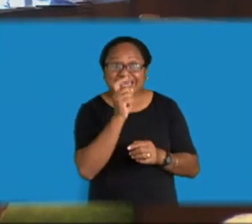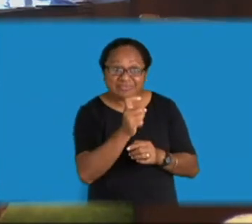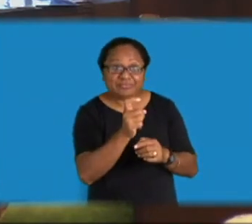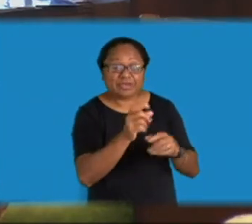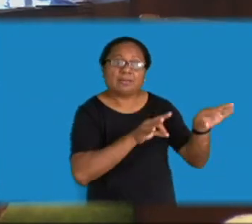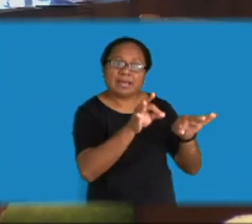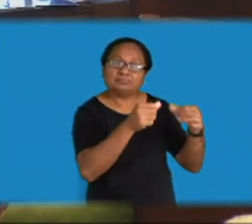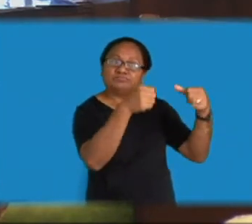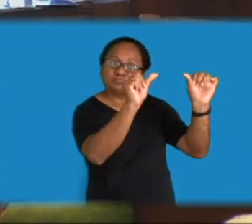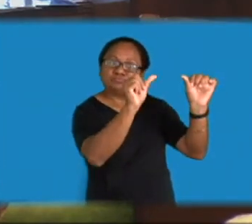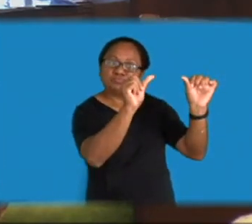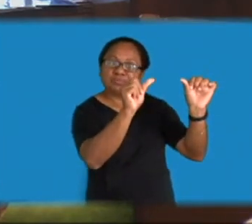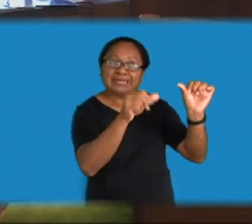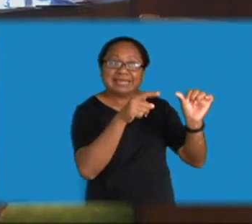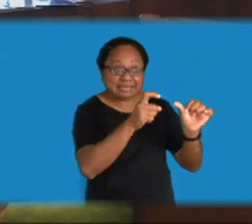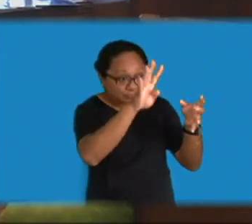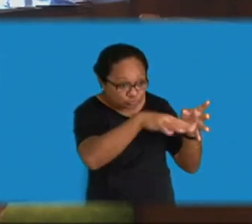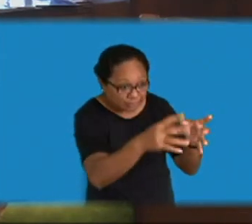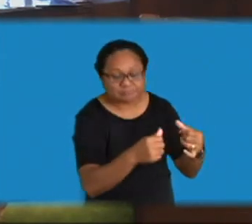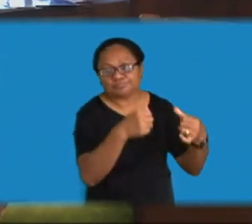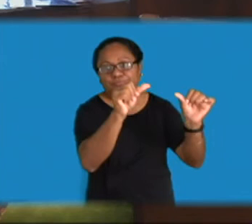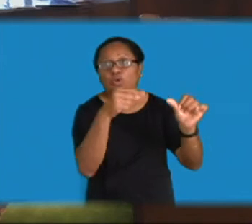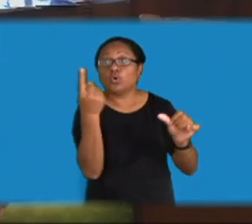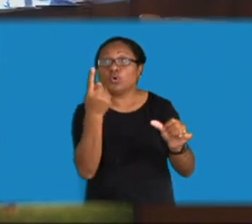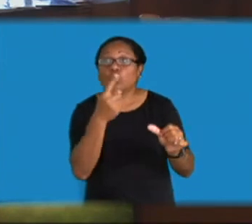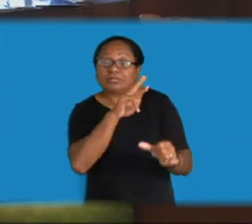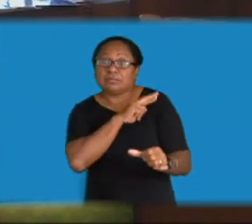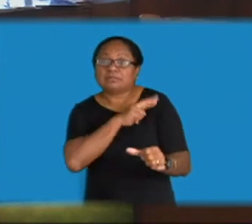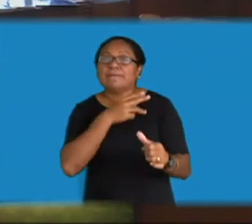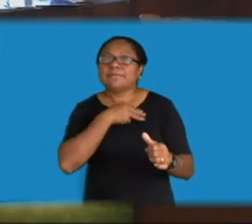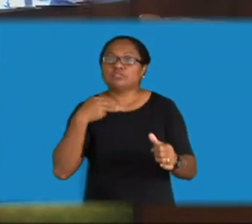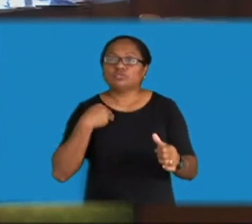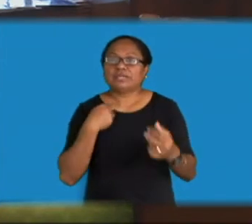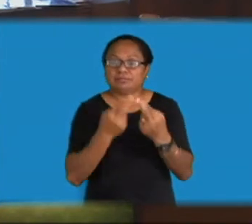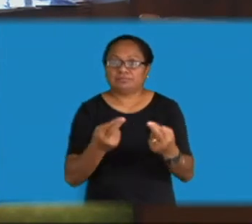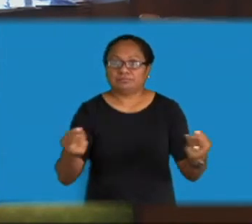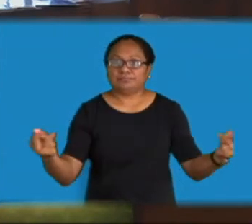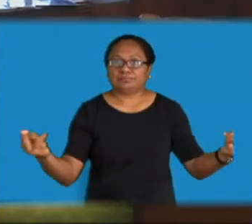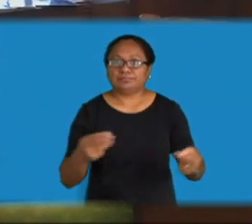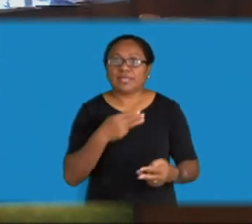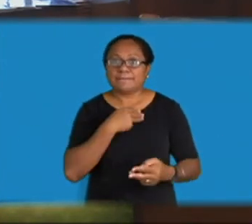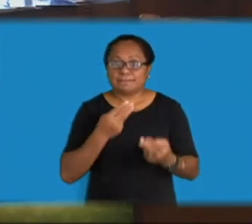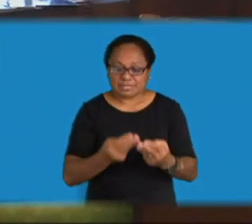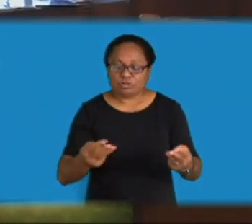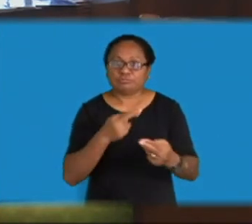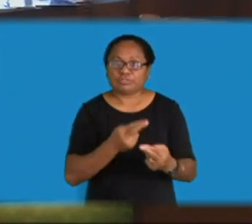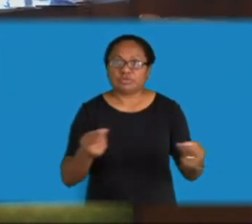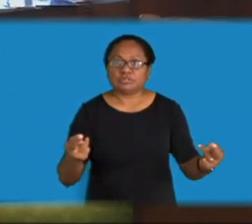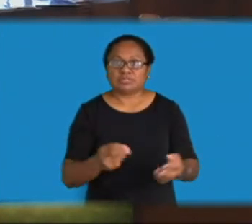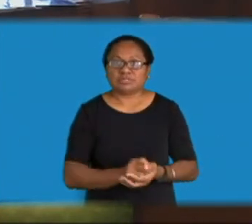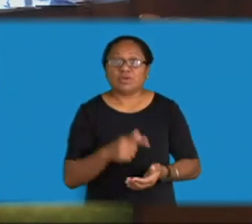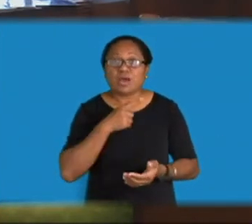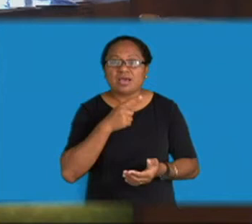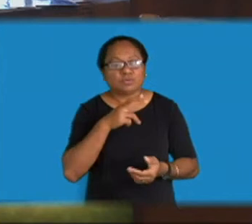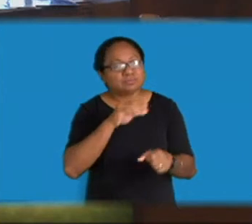verified and approved by the Mineral Resources Department. The decision will be based on, as I said earlier, on the efficiency of ventilation, competent